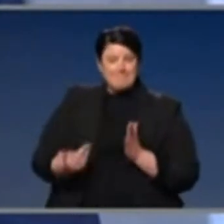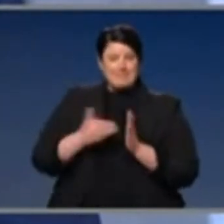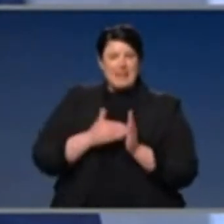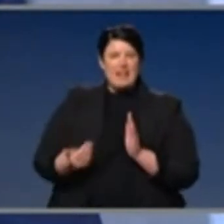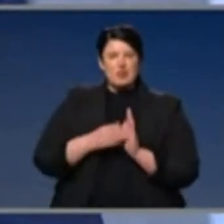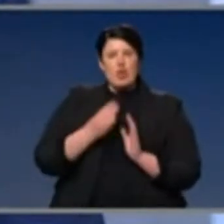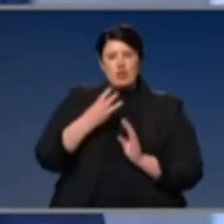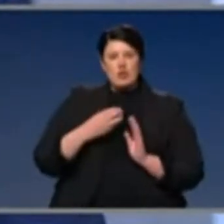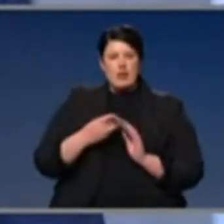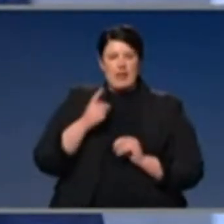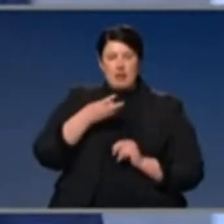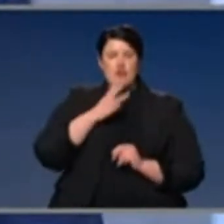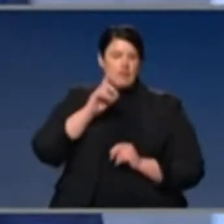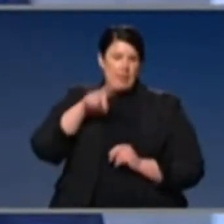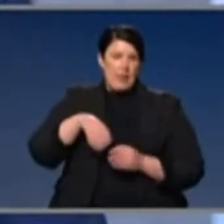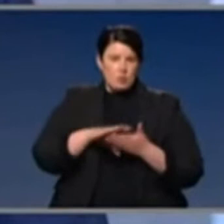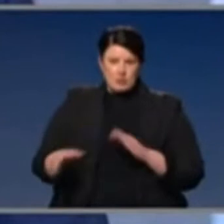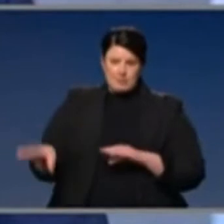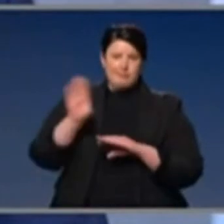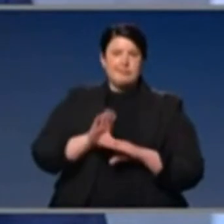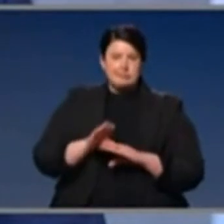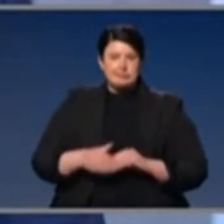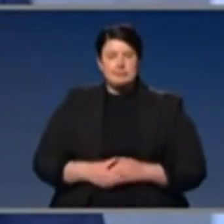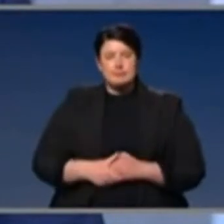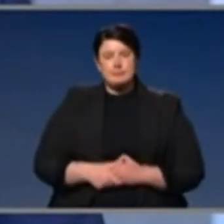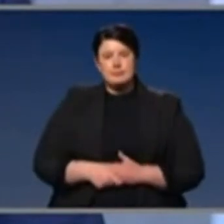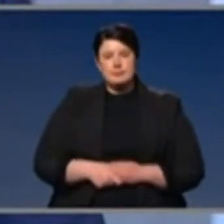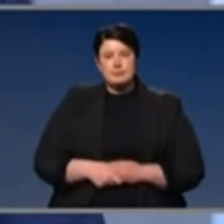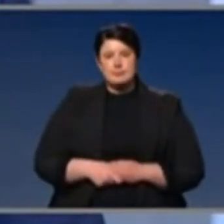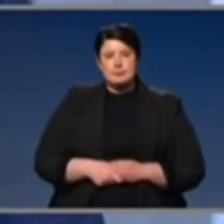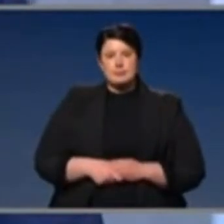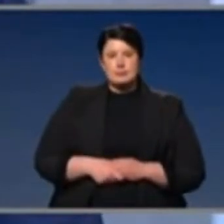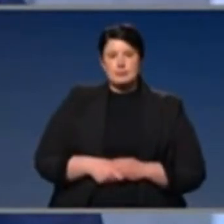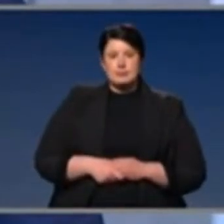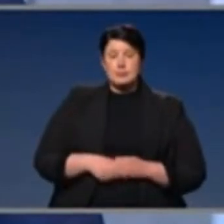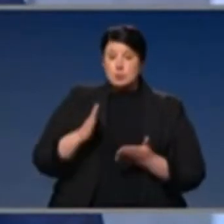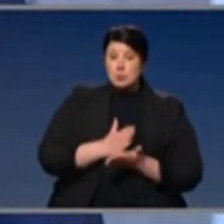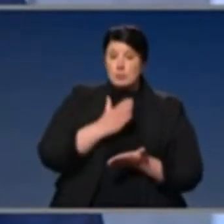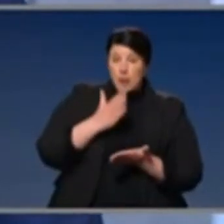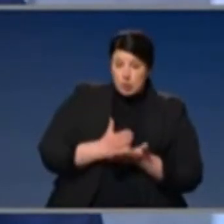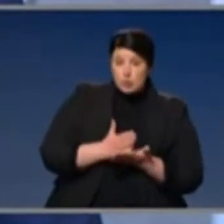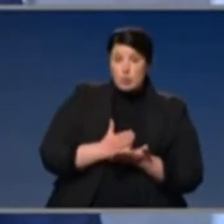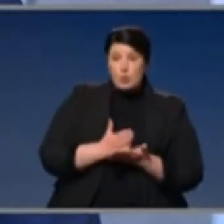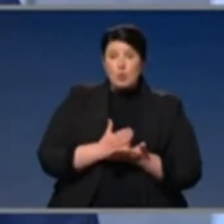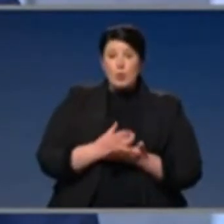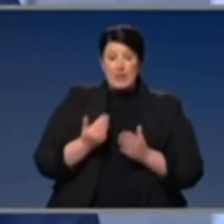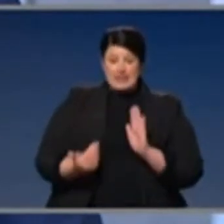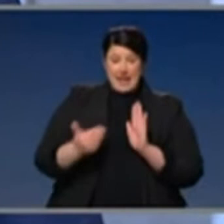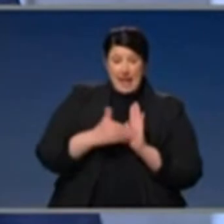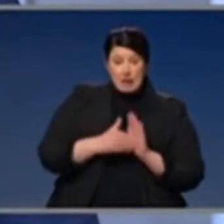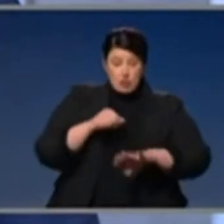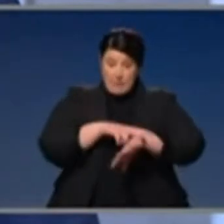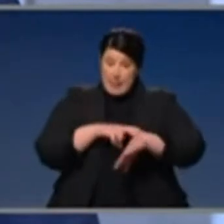And they range from one of the most practical, which was to ensure that there are additional